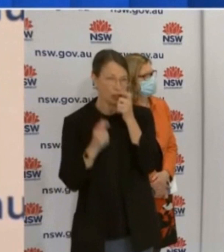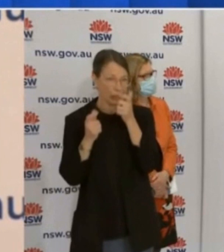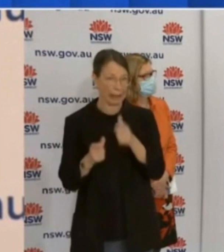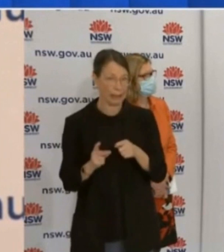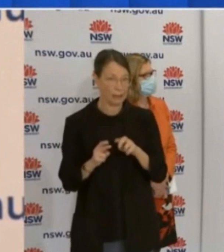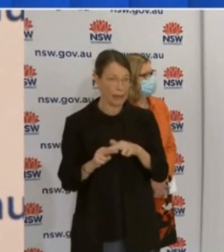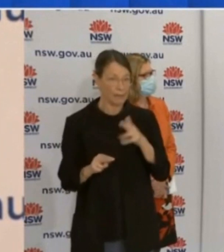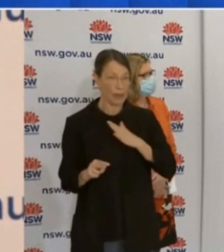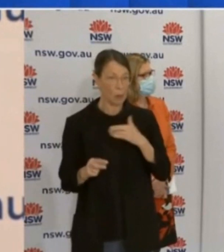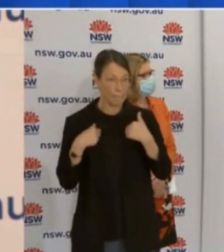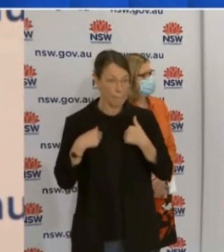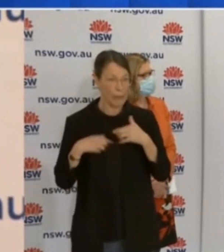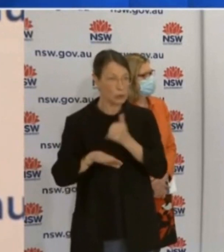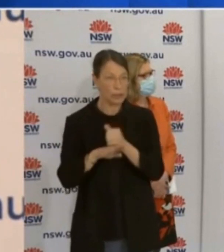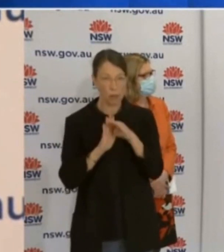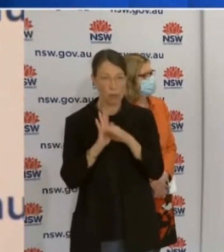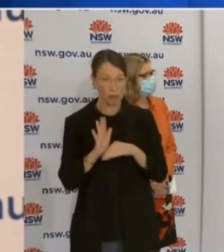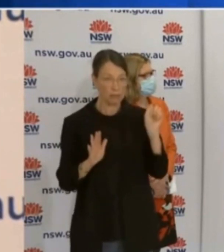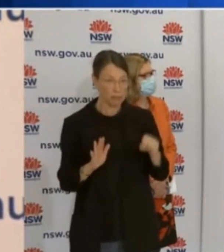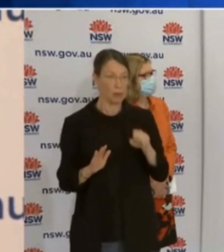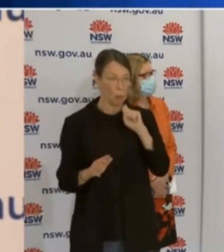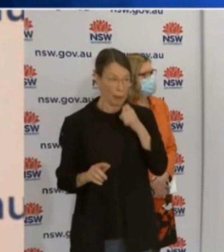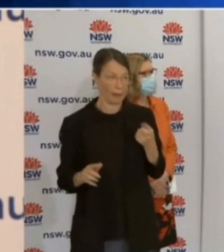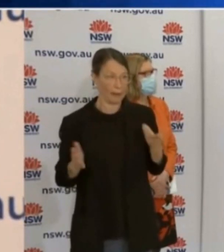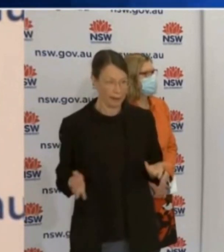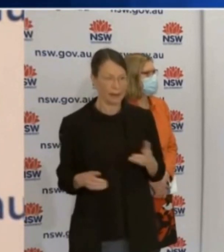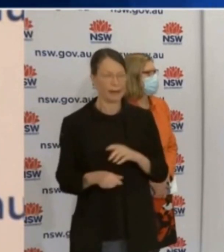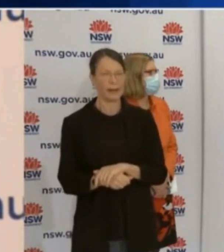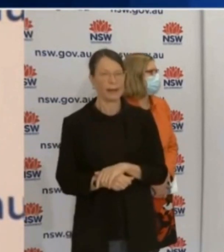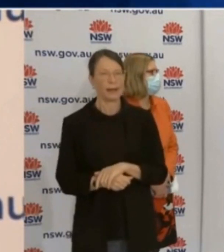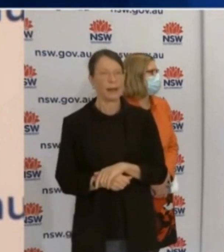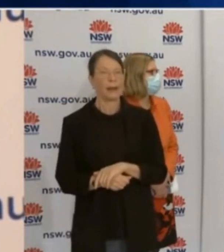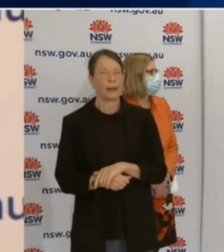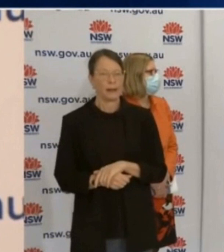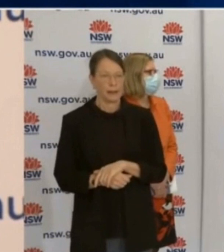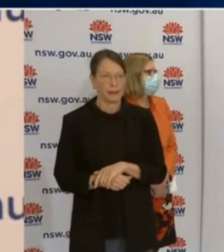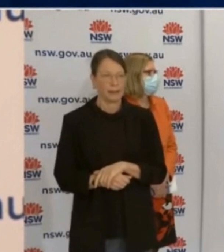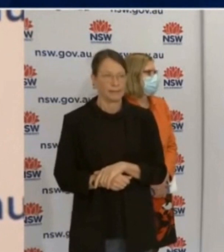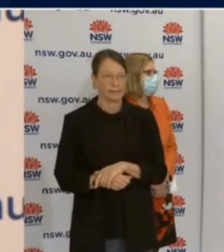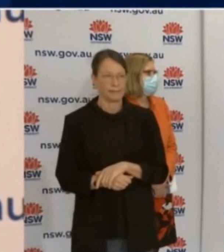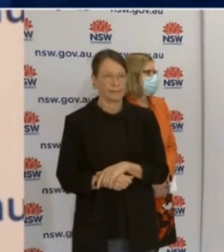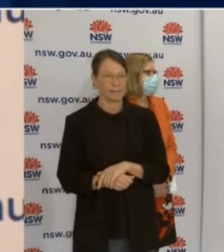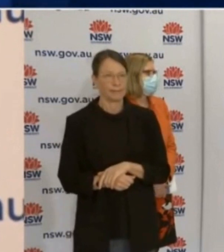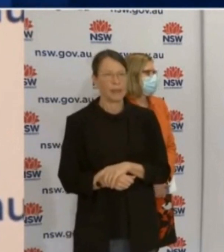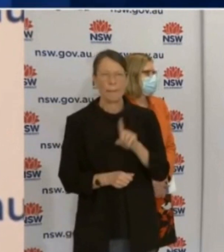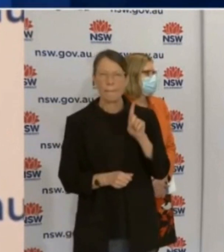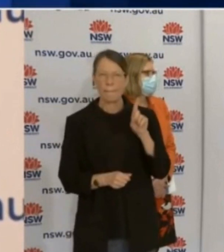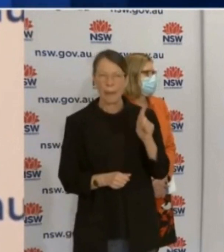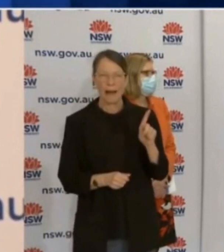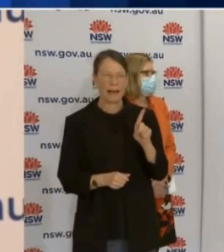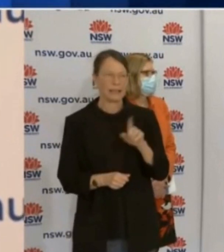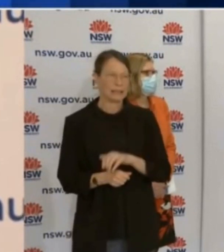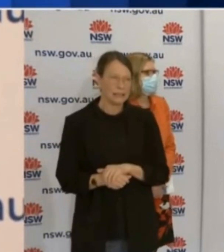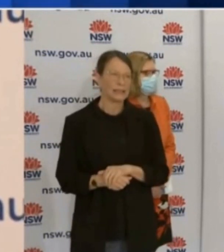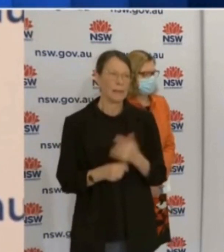I will, and I may also look at it. But can I tell you, the issue is, at the same time, there's a lot of discussion going on in